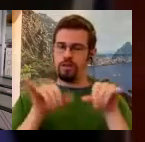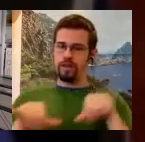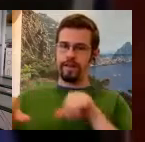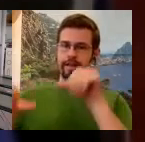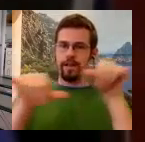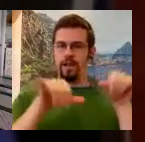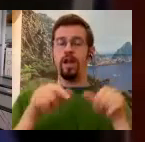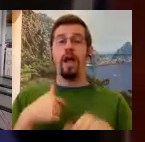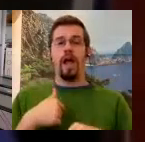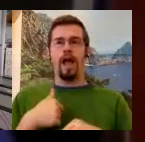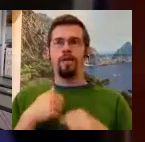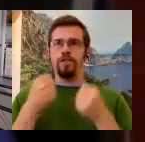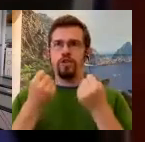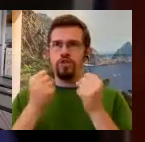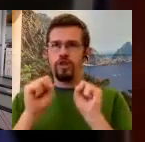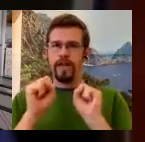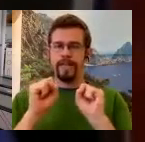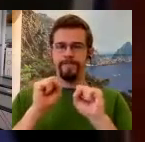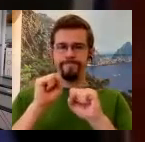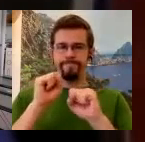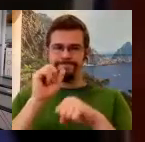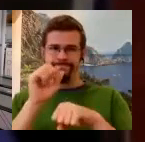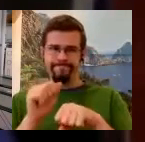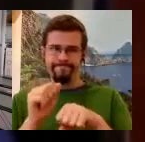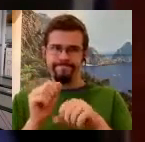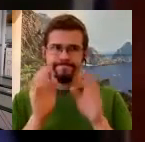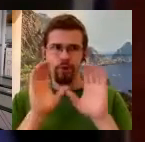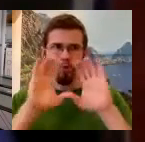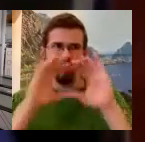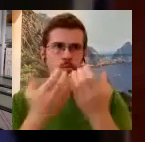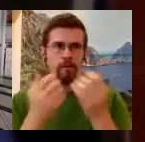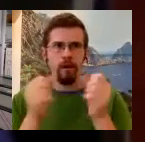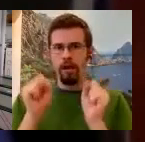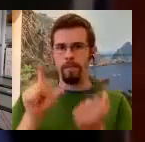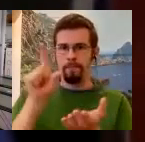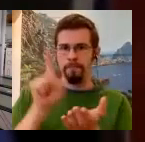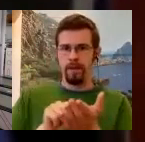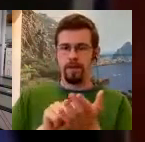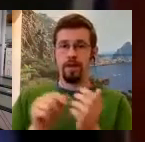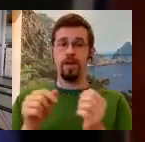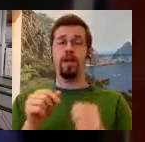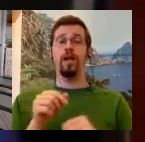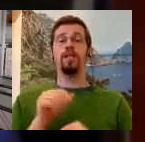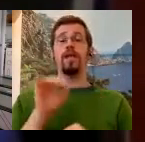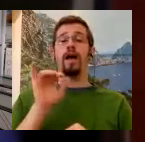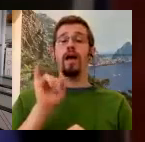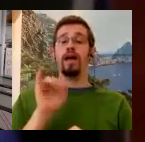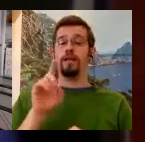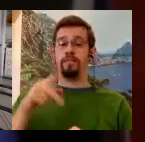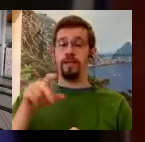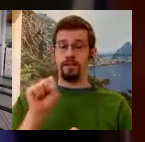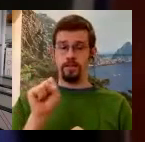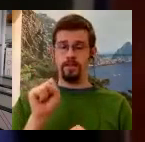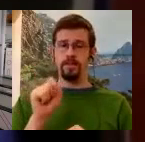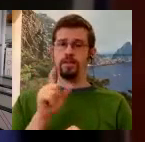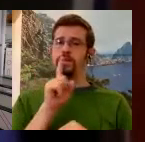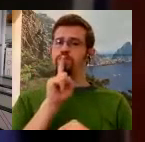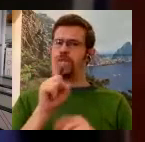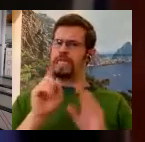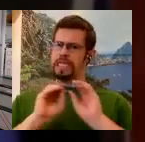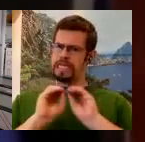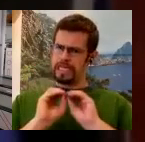for an organization to publish it through. The one thing I really like about the IETF is that it really clarifies